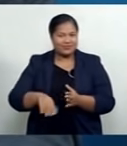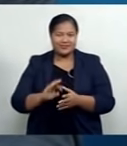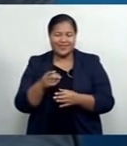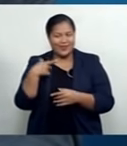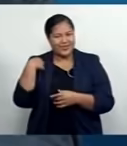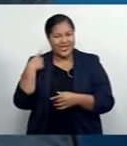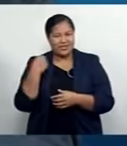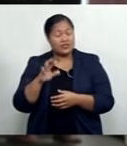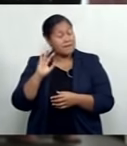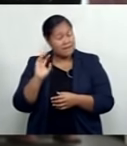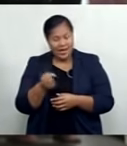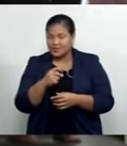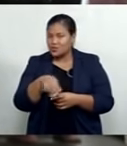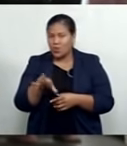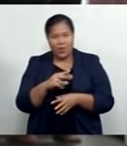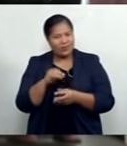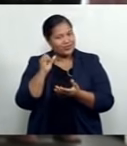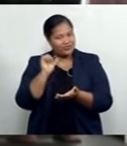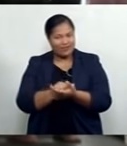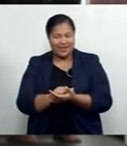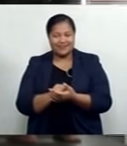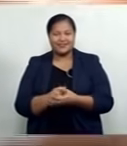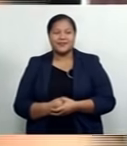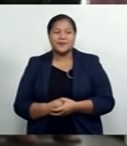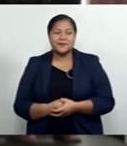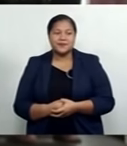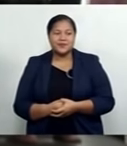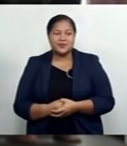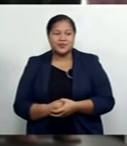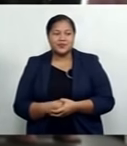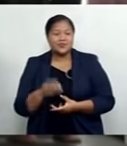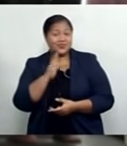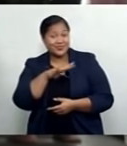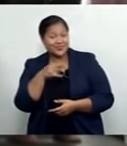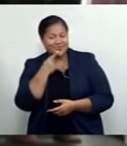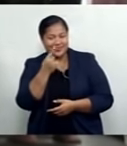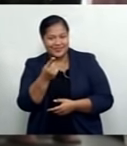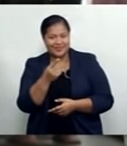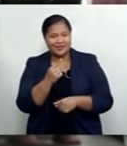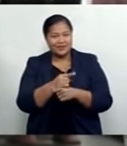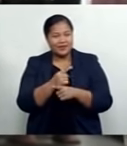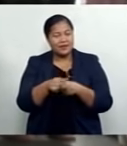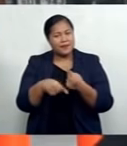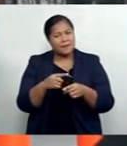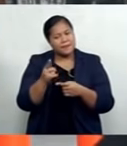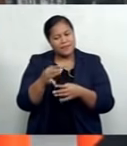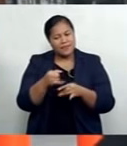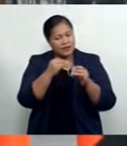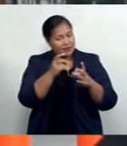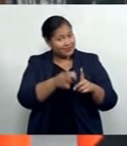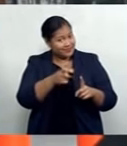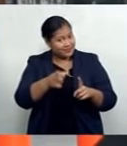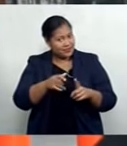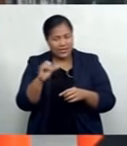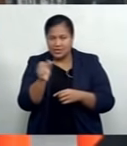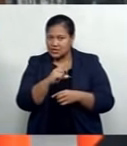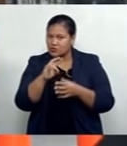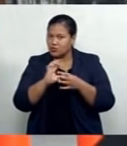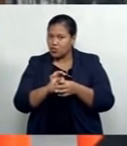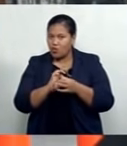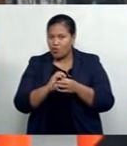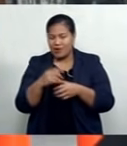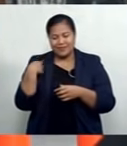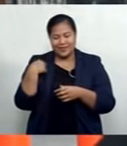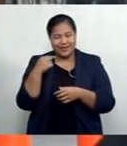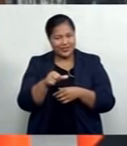They must get everything. The minister has also stressed that individuals will need to make their own